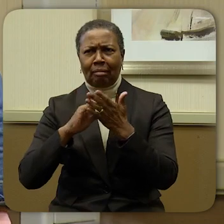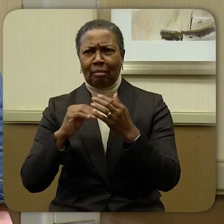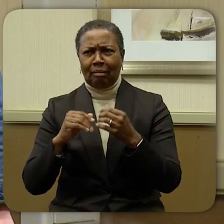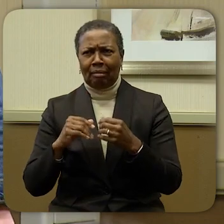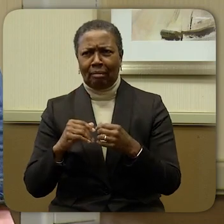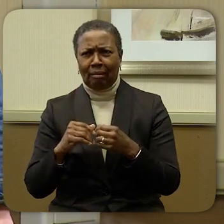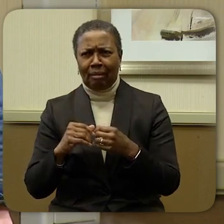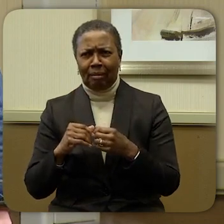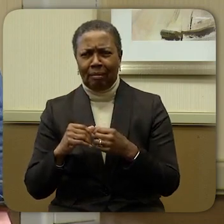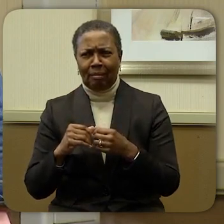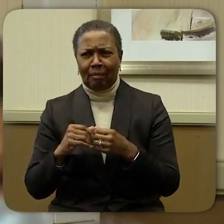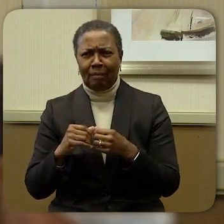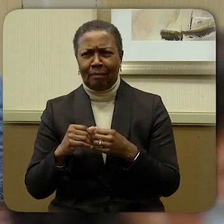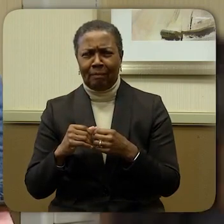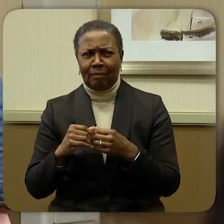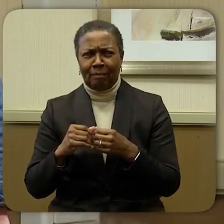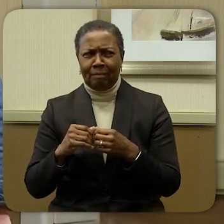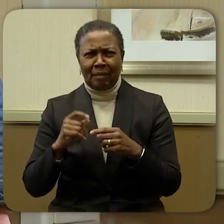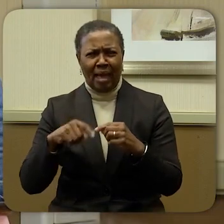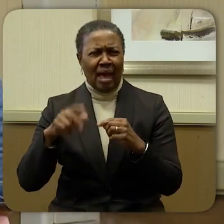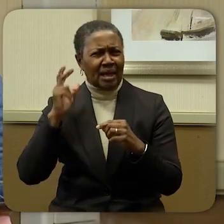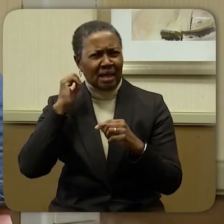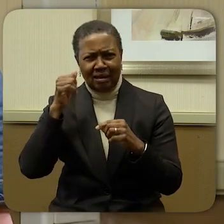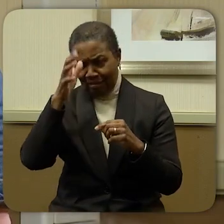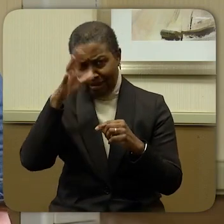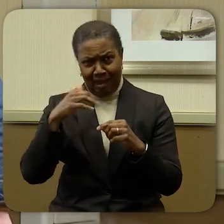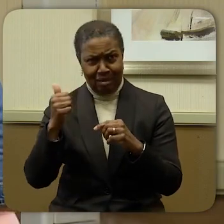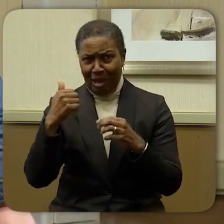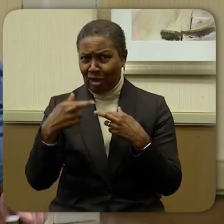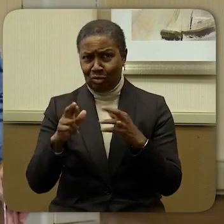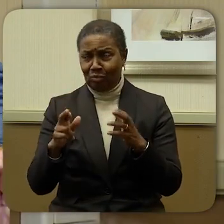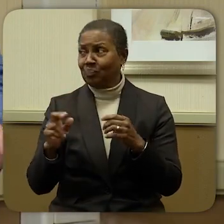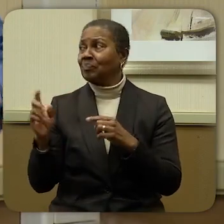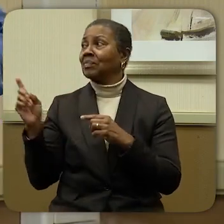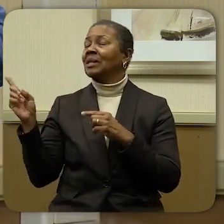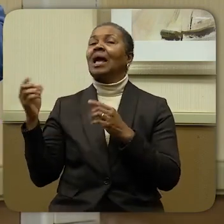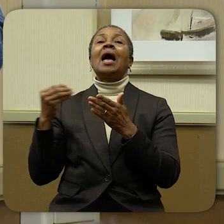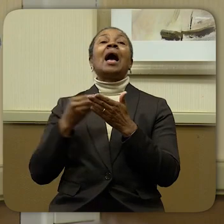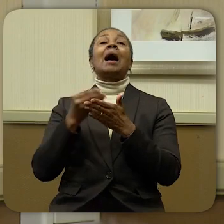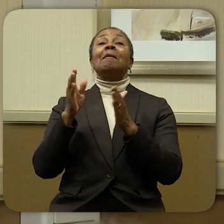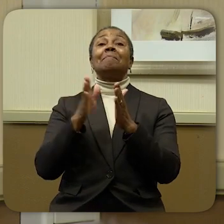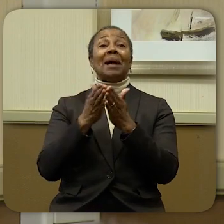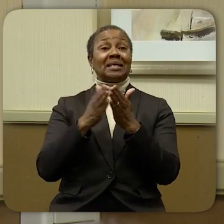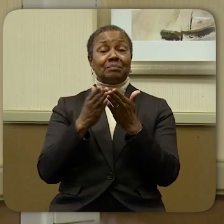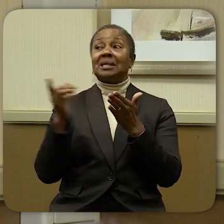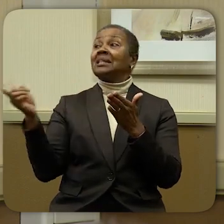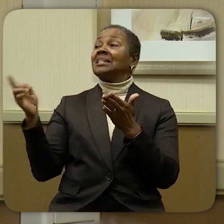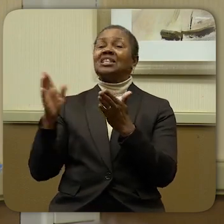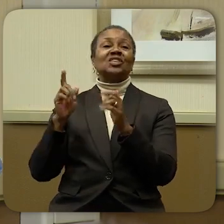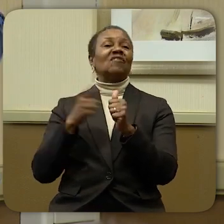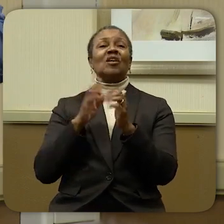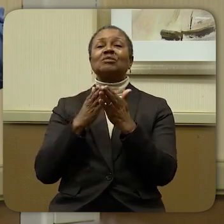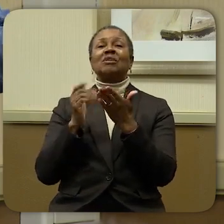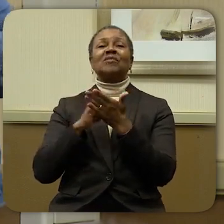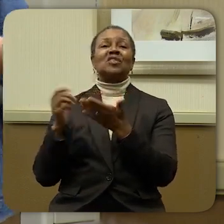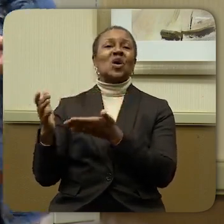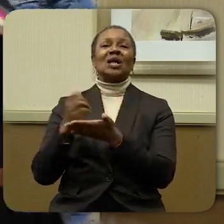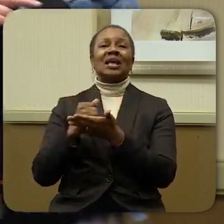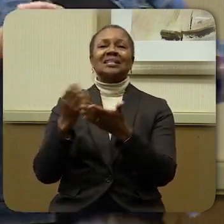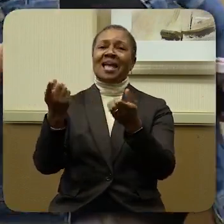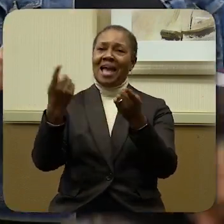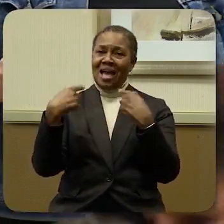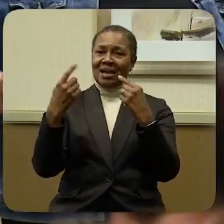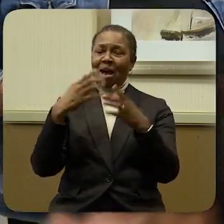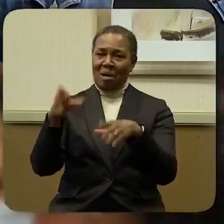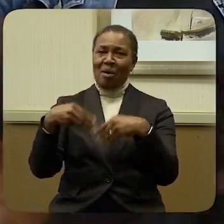they're seen in my office. I thought that would be Great, great. So buy some books. Well, this is your first book for that collection. You can come up and